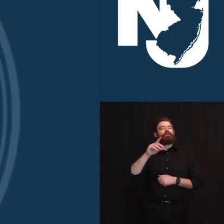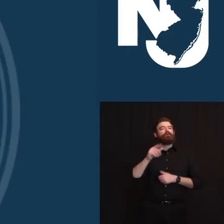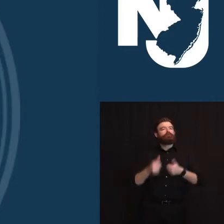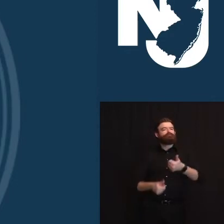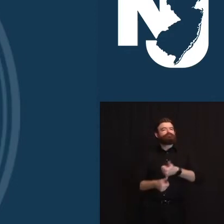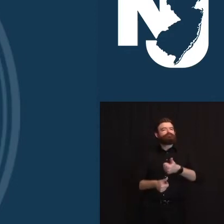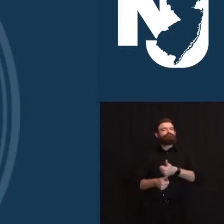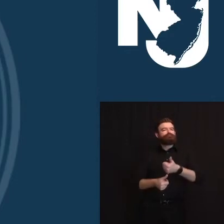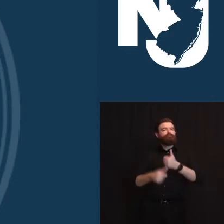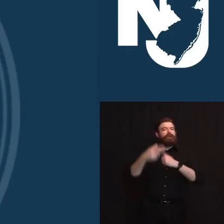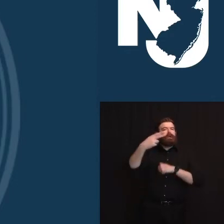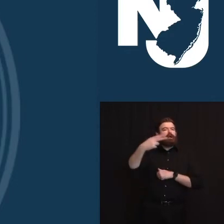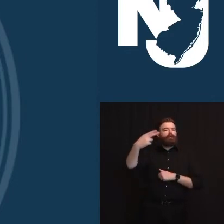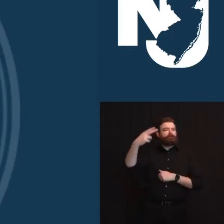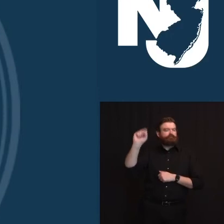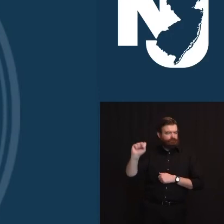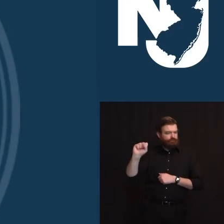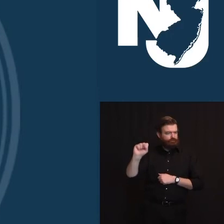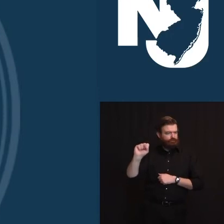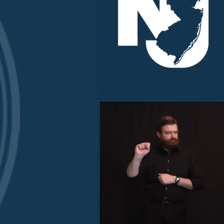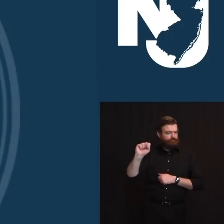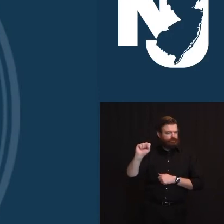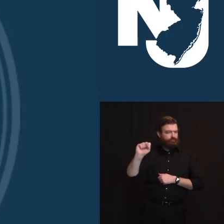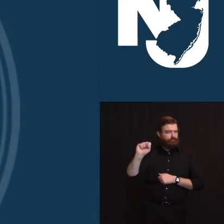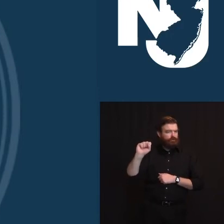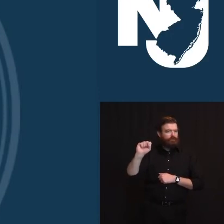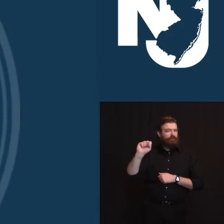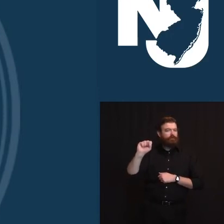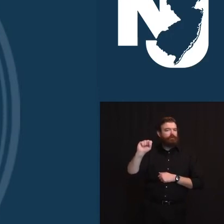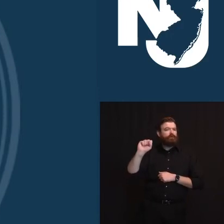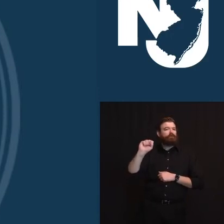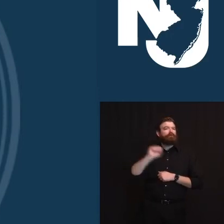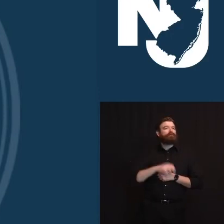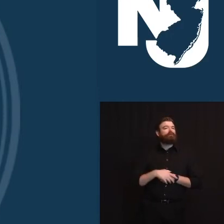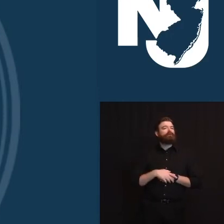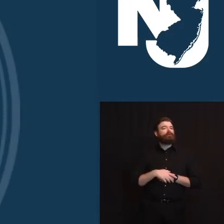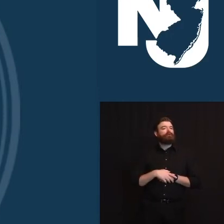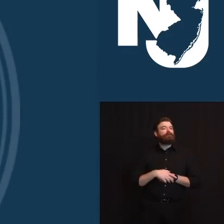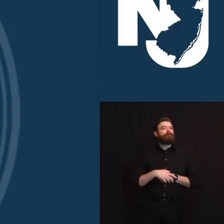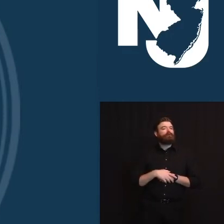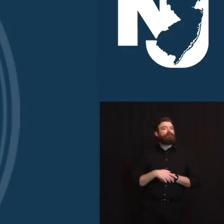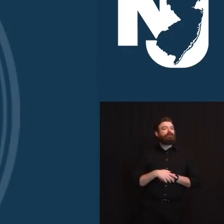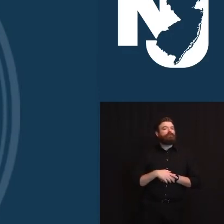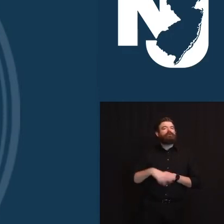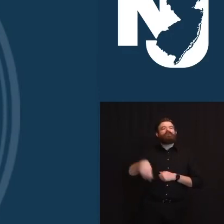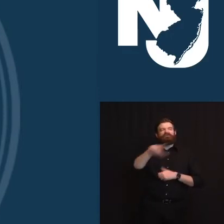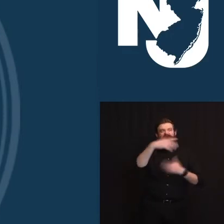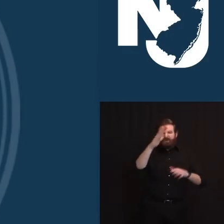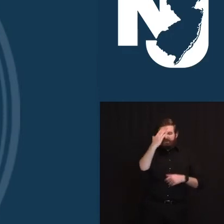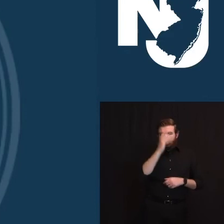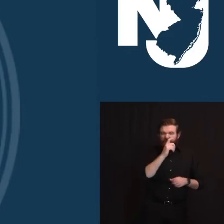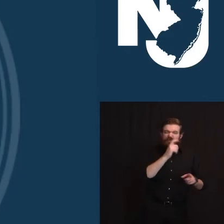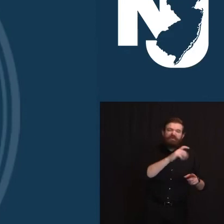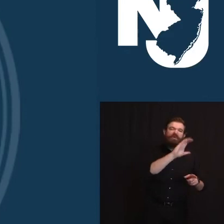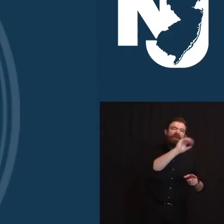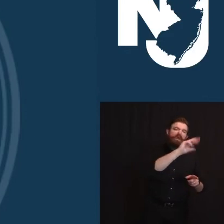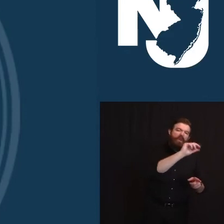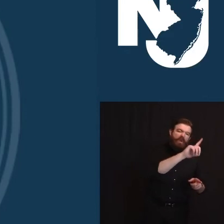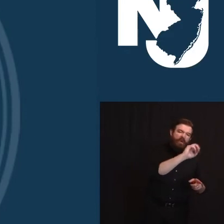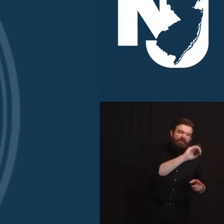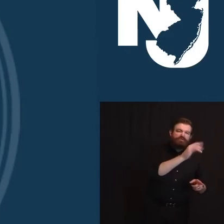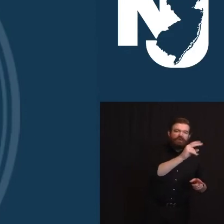important position. You've seen Carol before. We've spoken about her. I spoke about Justin last week. I haven't said